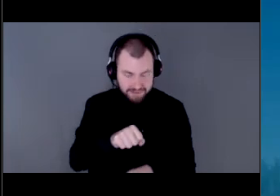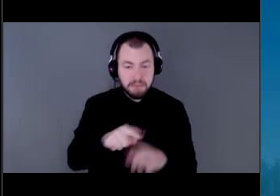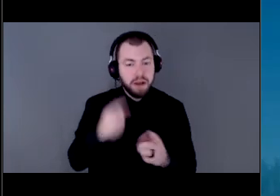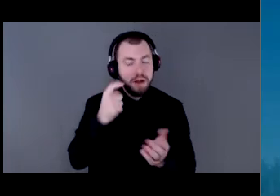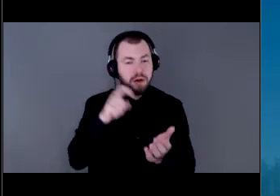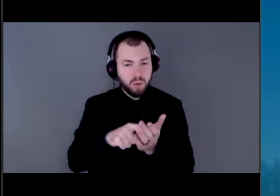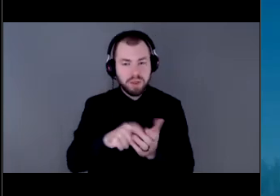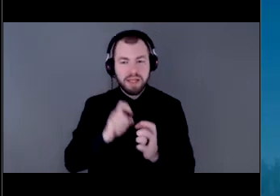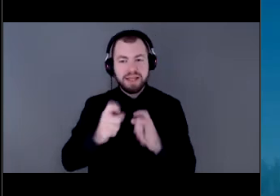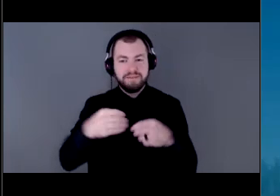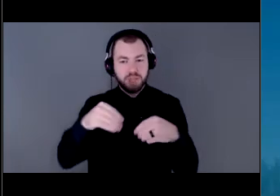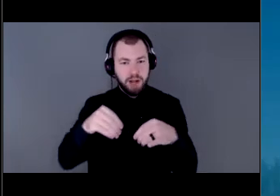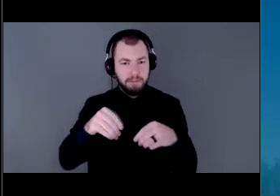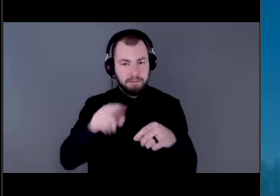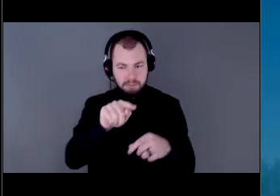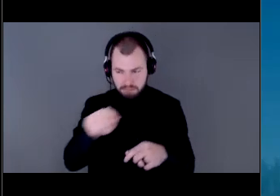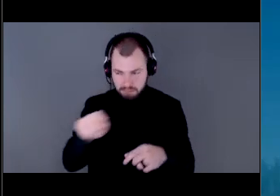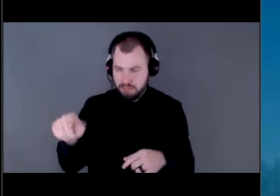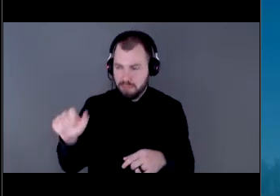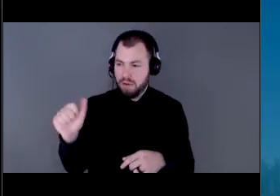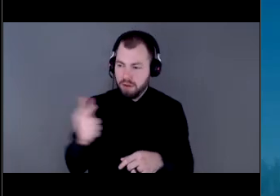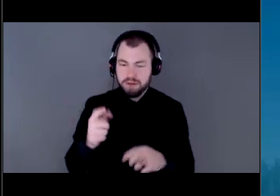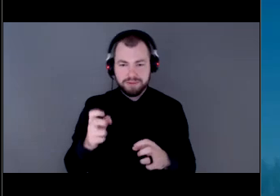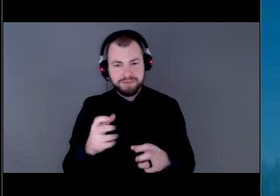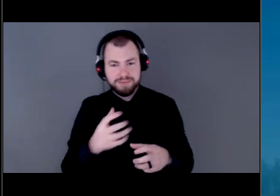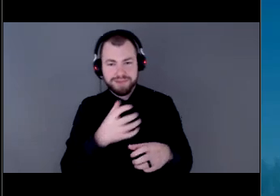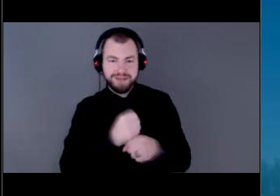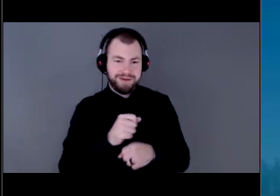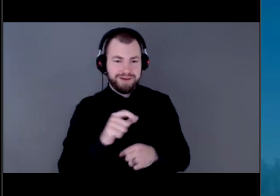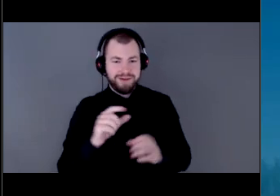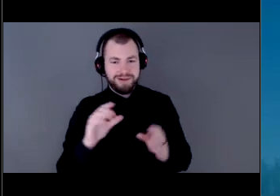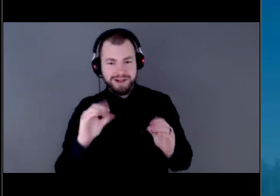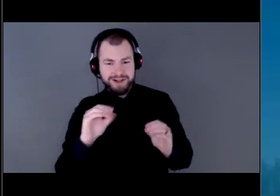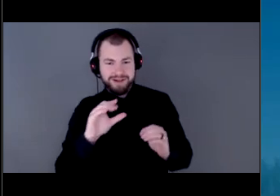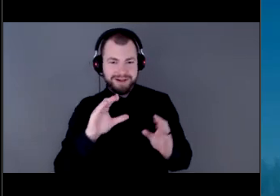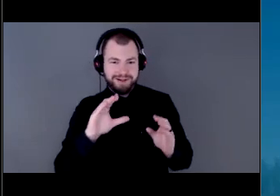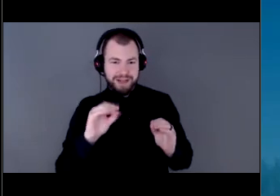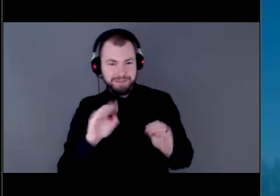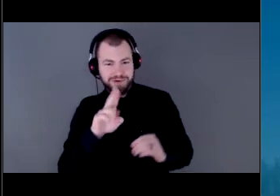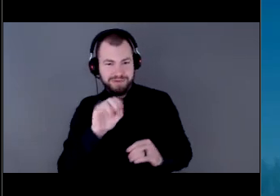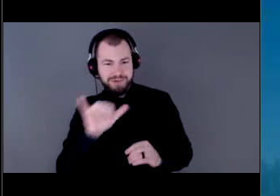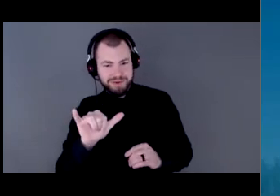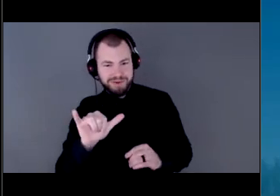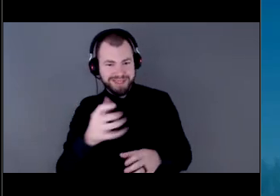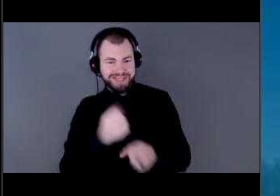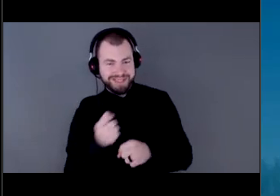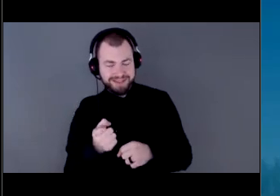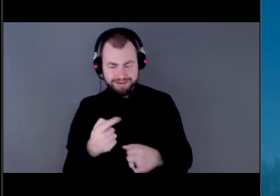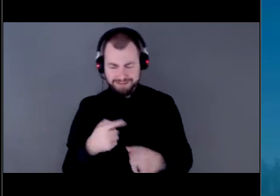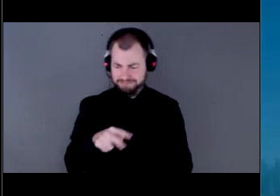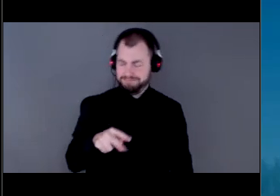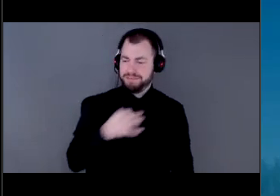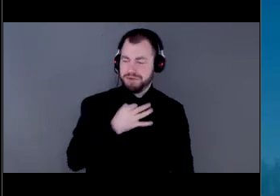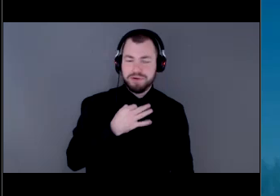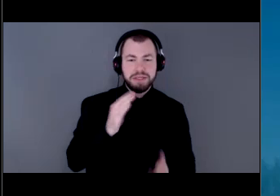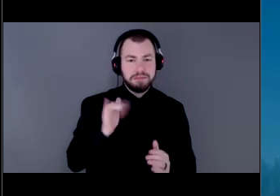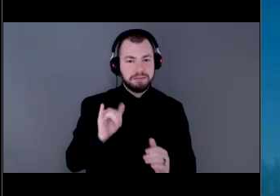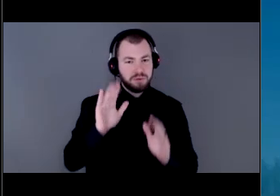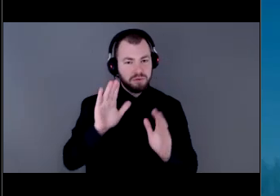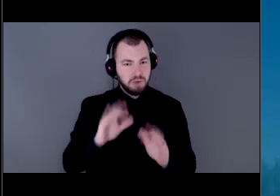shops, get your lobster buoy. And I'm just curious, this seems like a really good opportunity to work